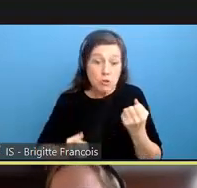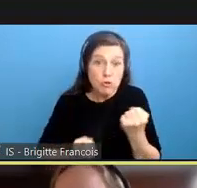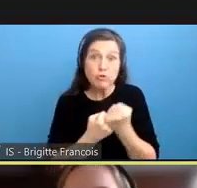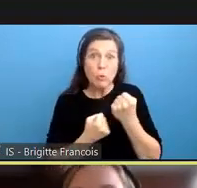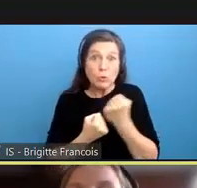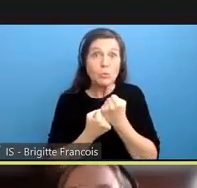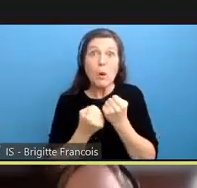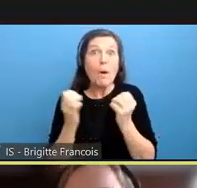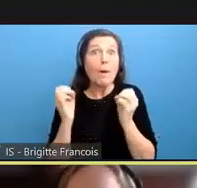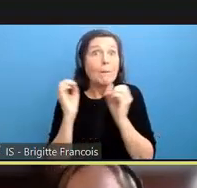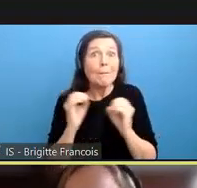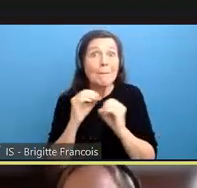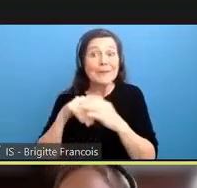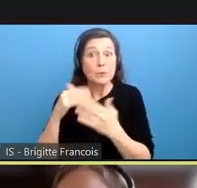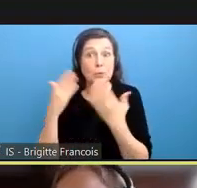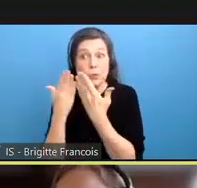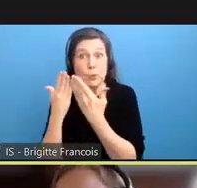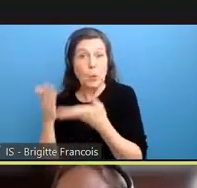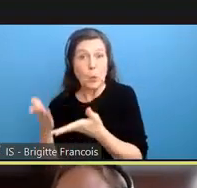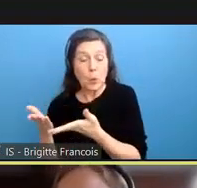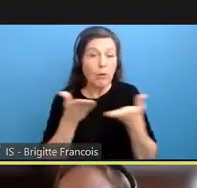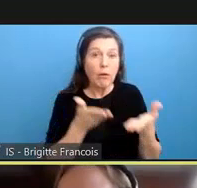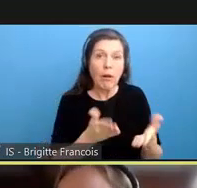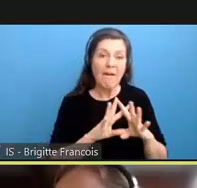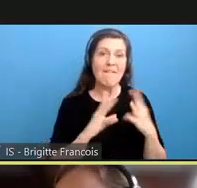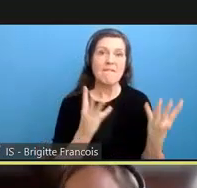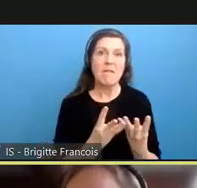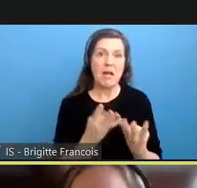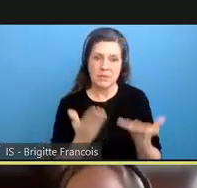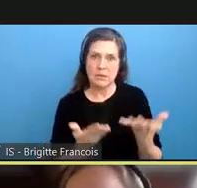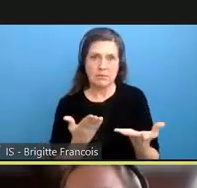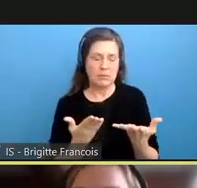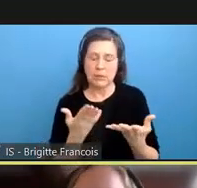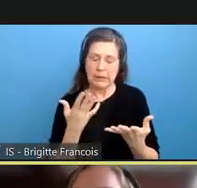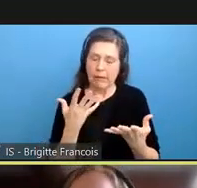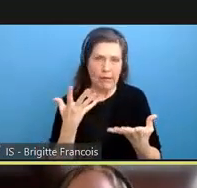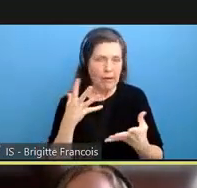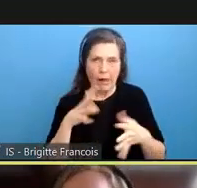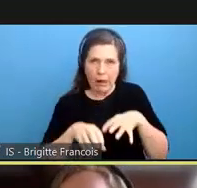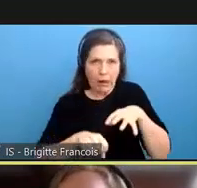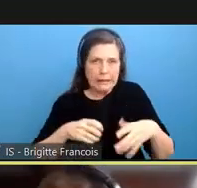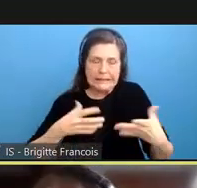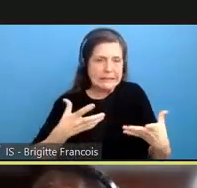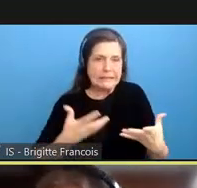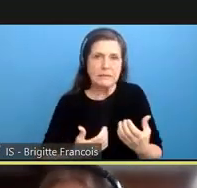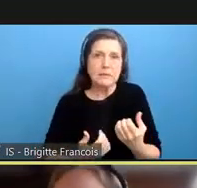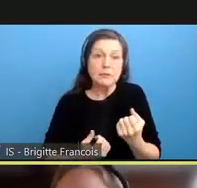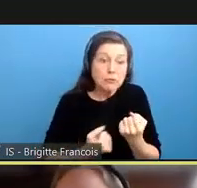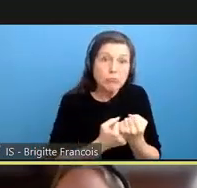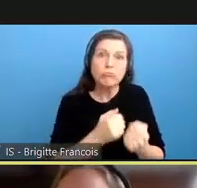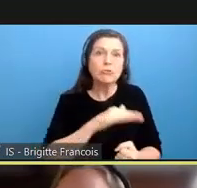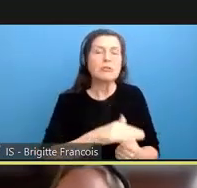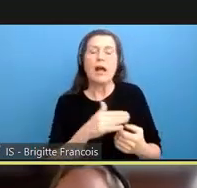schools. And just the emphasis, I think, really is that working with families is extremely important, really. So I hope I've been able to